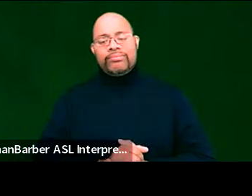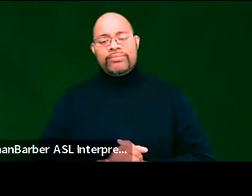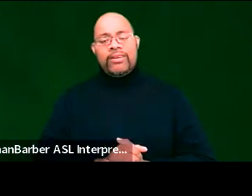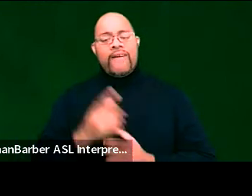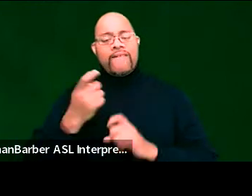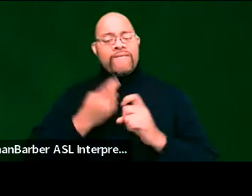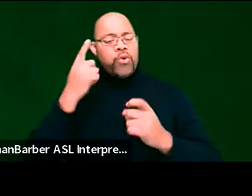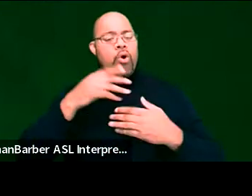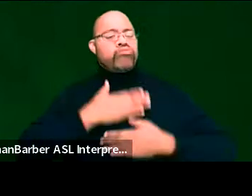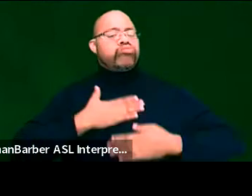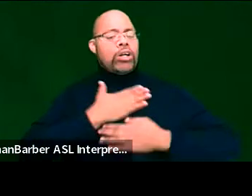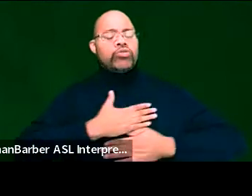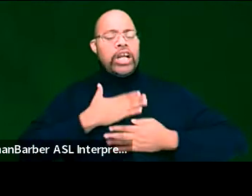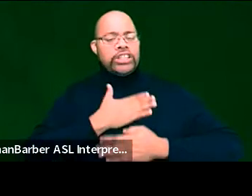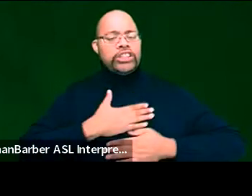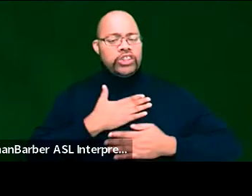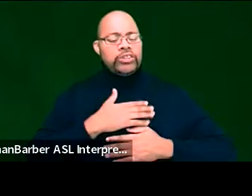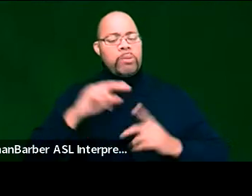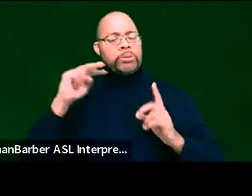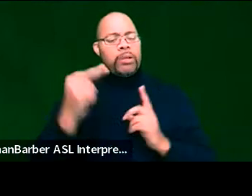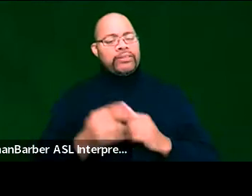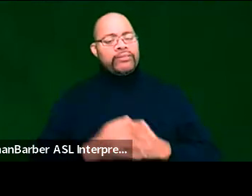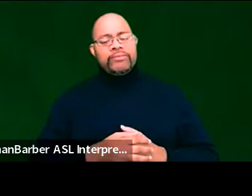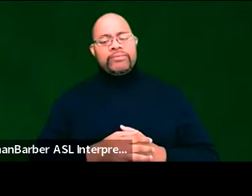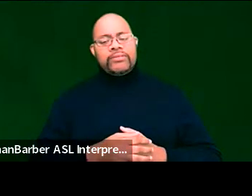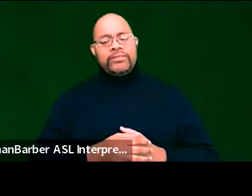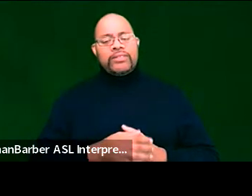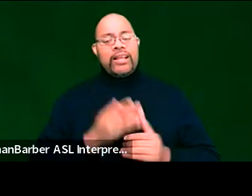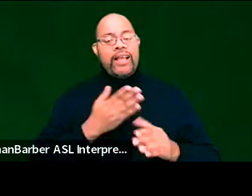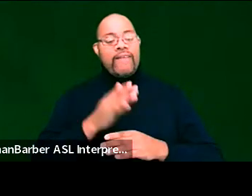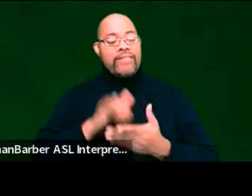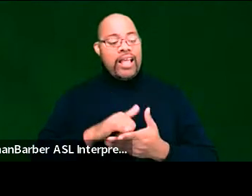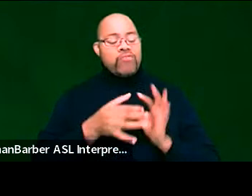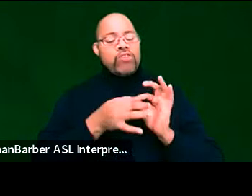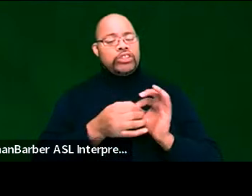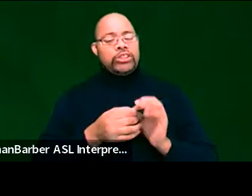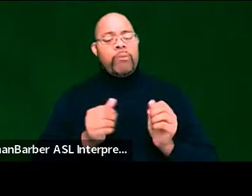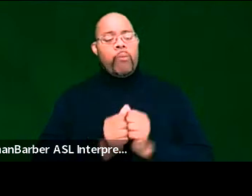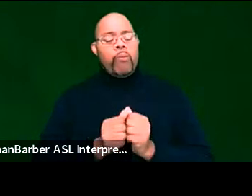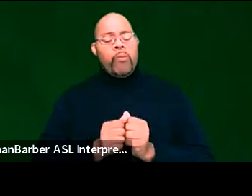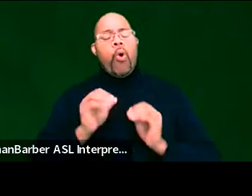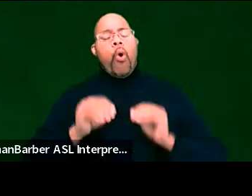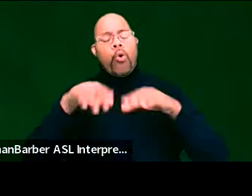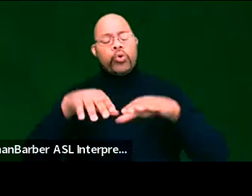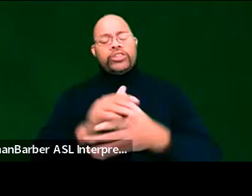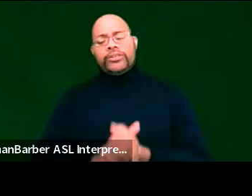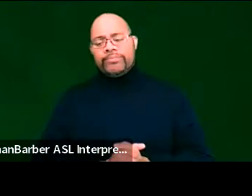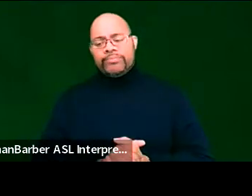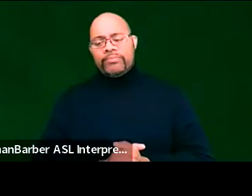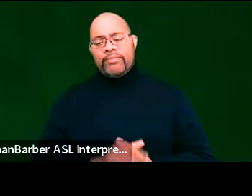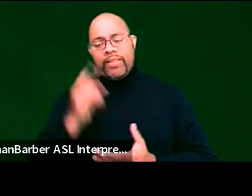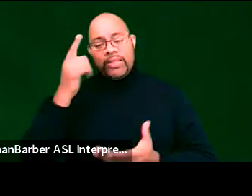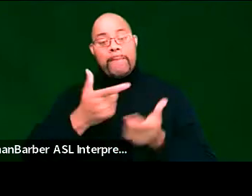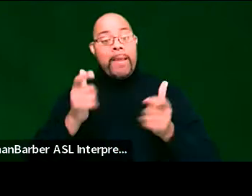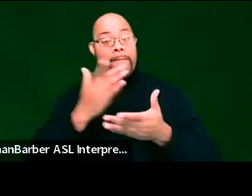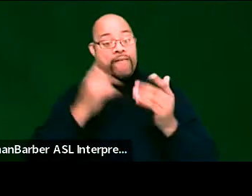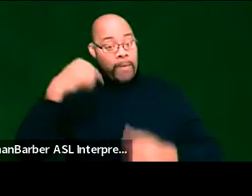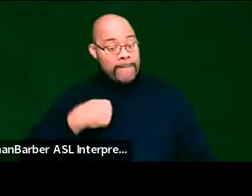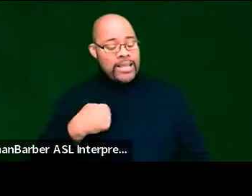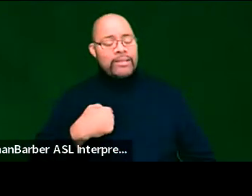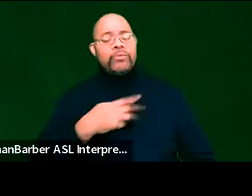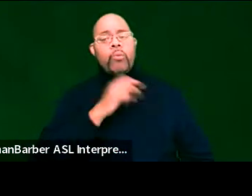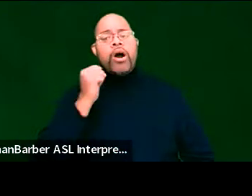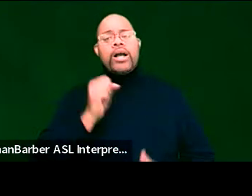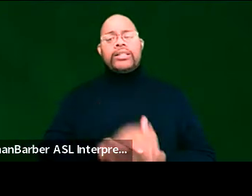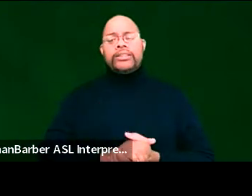a recreational side, right? And having that relationship there with the ocean. I think the big piece for me, though, was